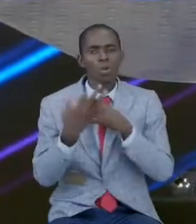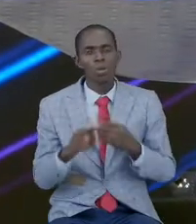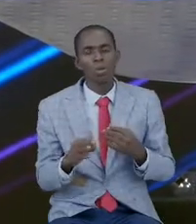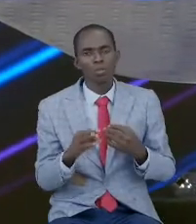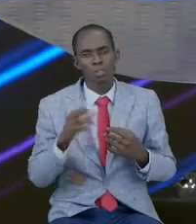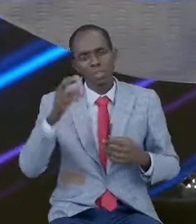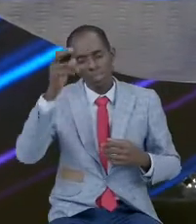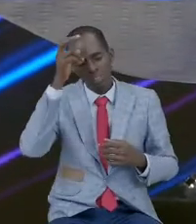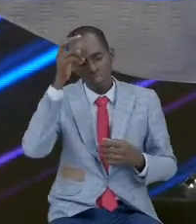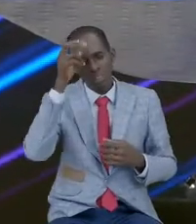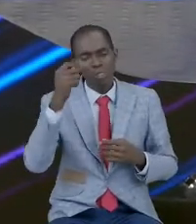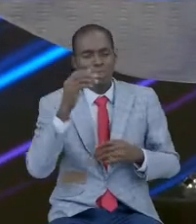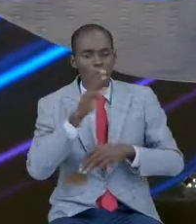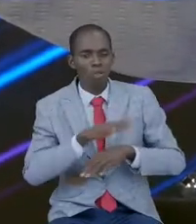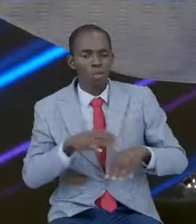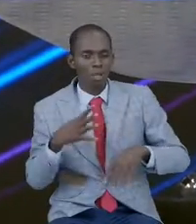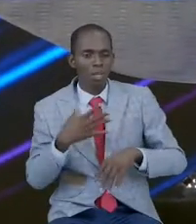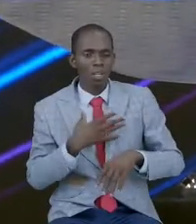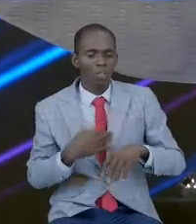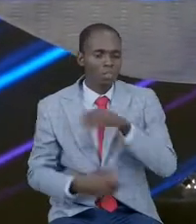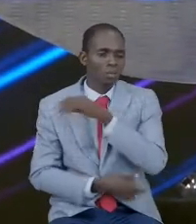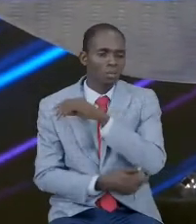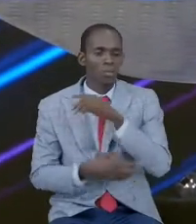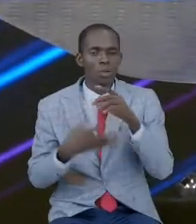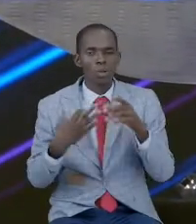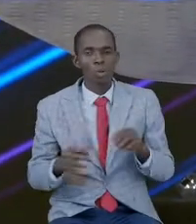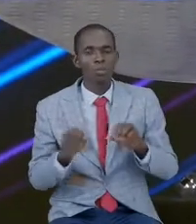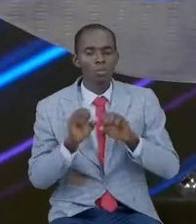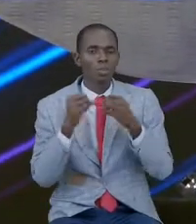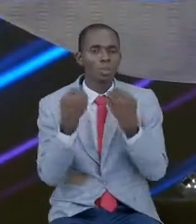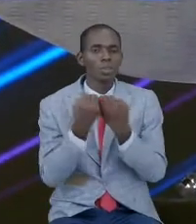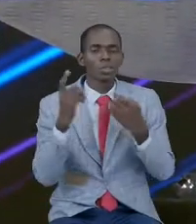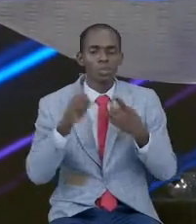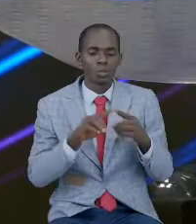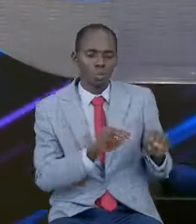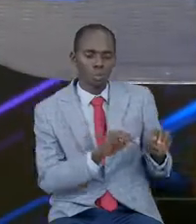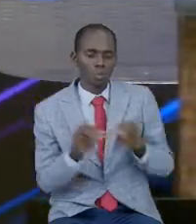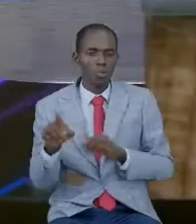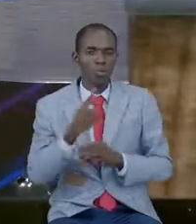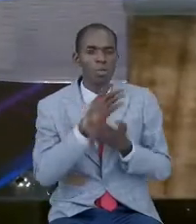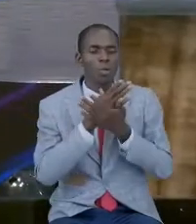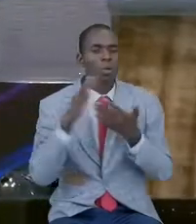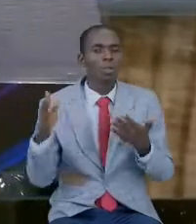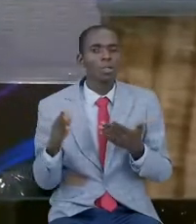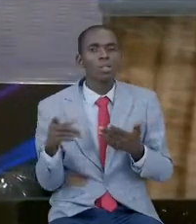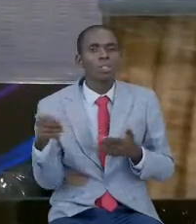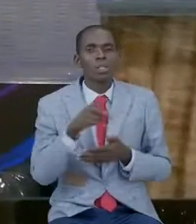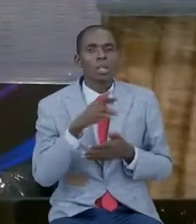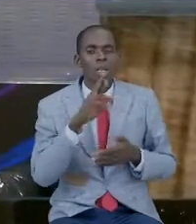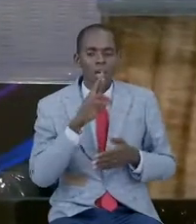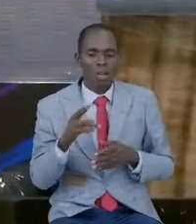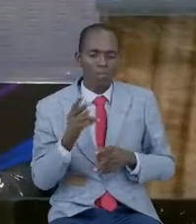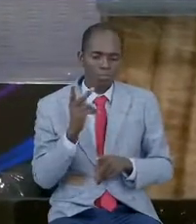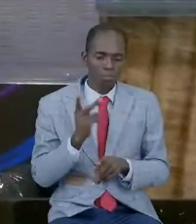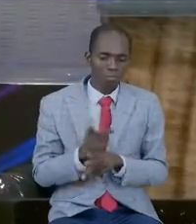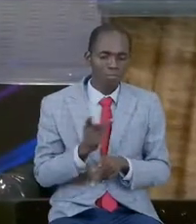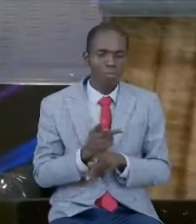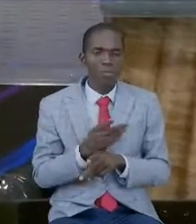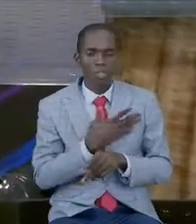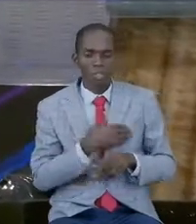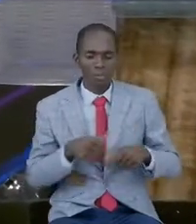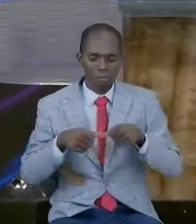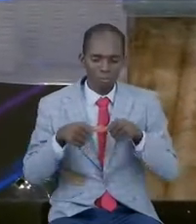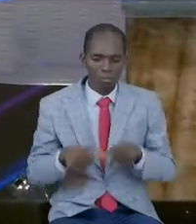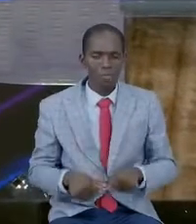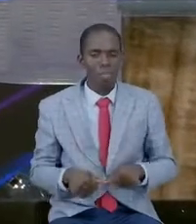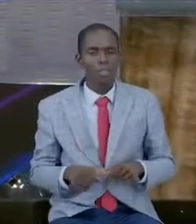cord of the temptations and trials of society, to pull them away. They abide, they are kept by the